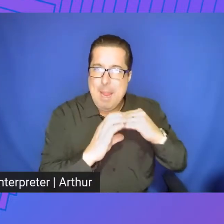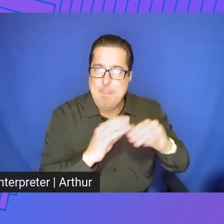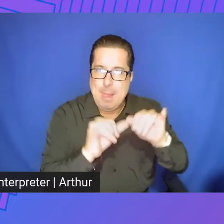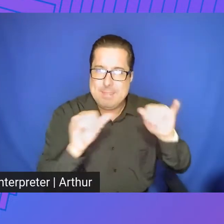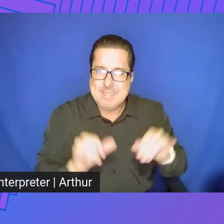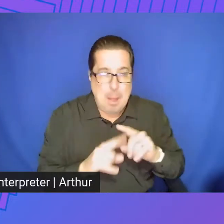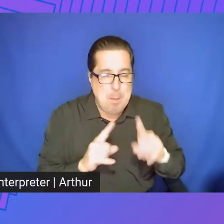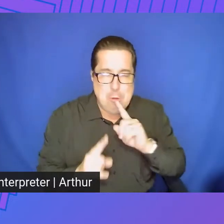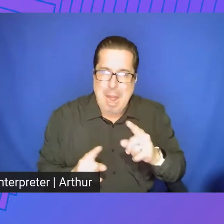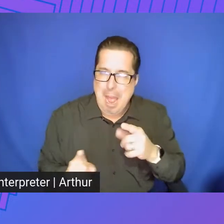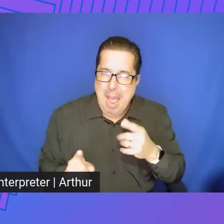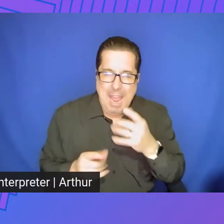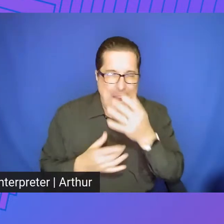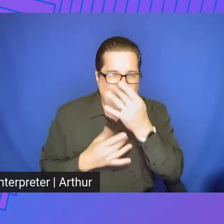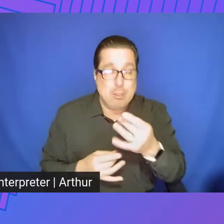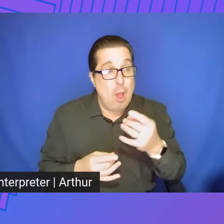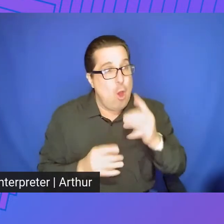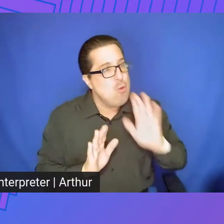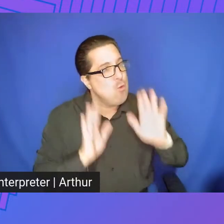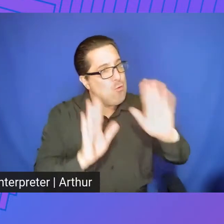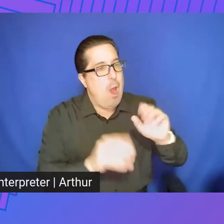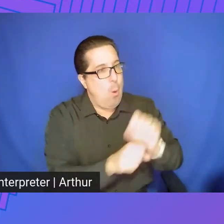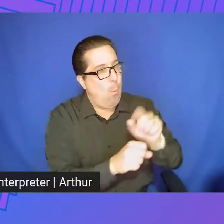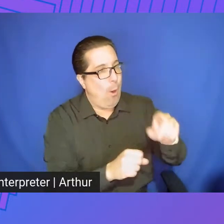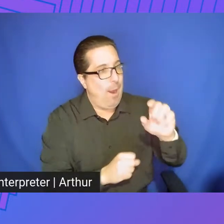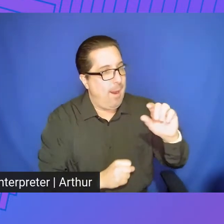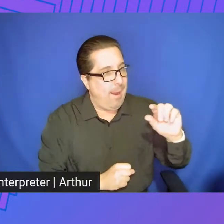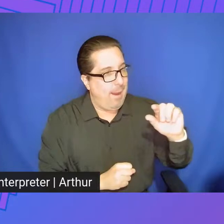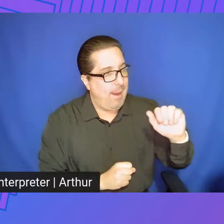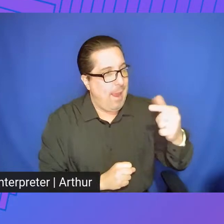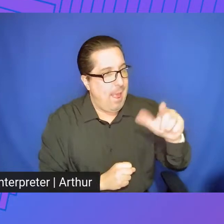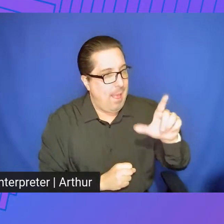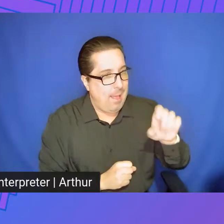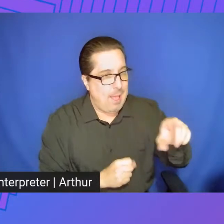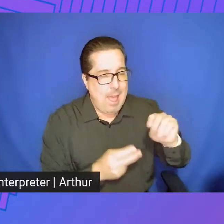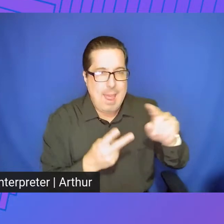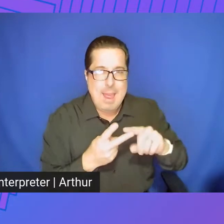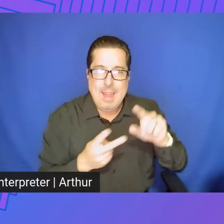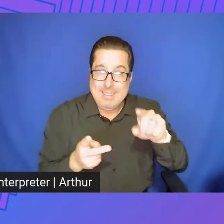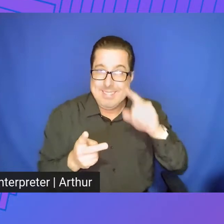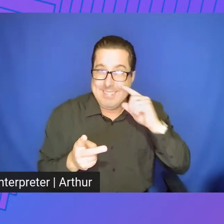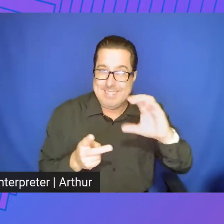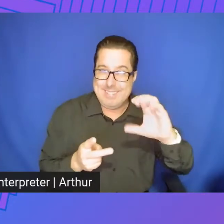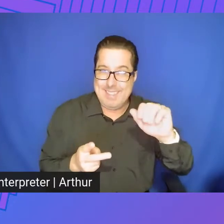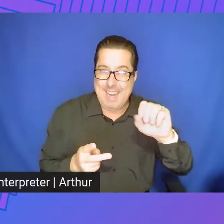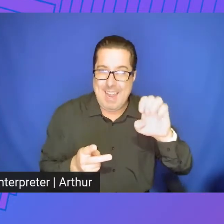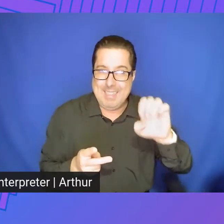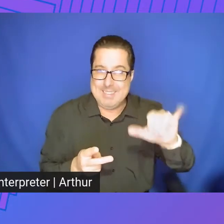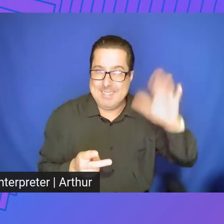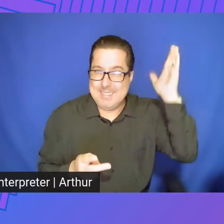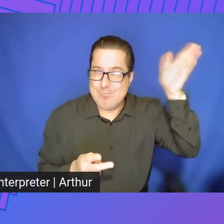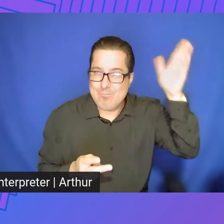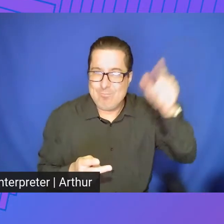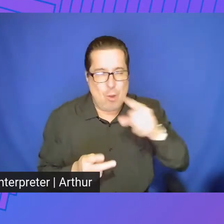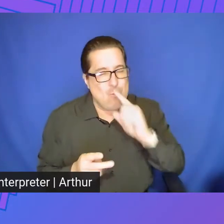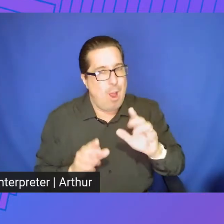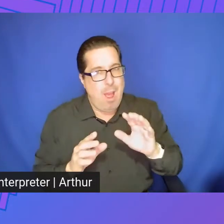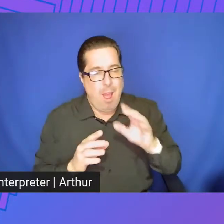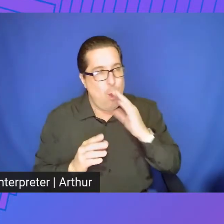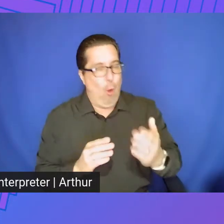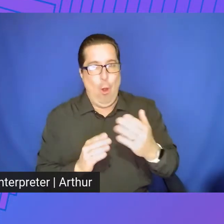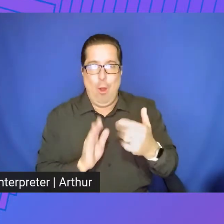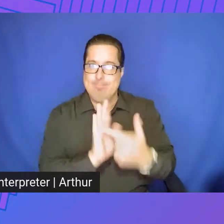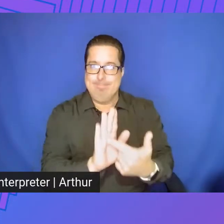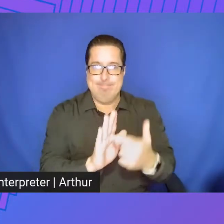Great work to Gaggle. You know, Casey's a great example of the kind of people and the technologists that we have as part of the